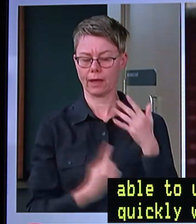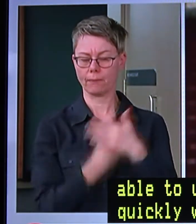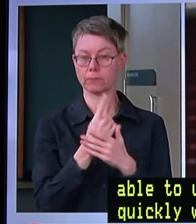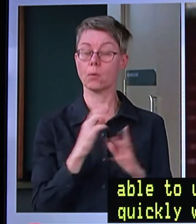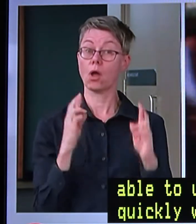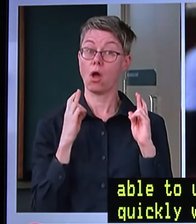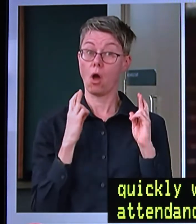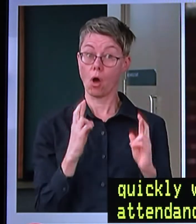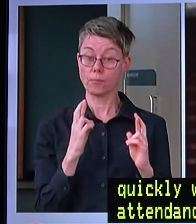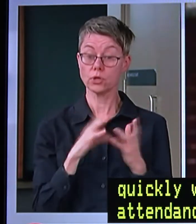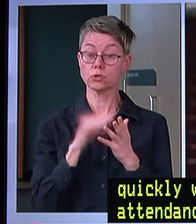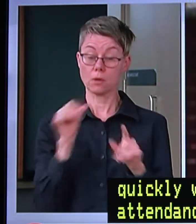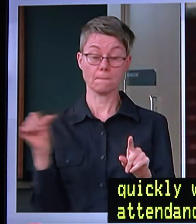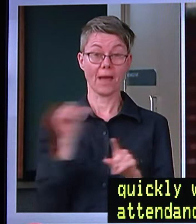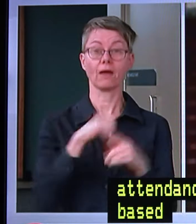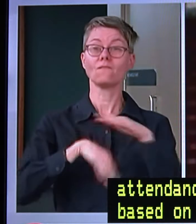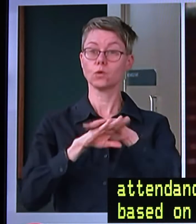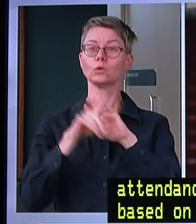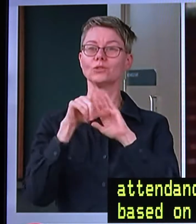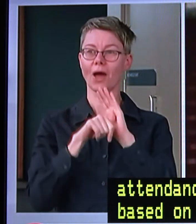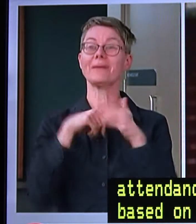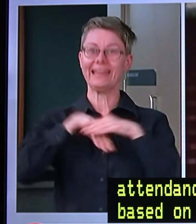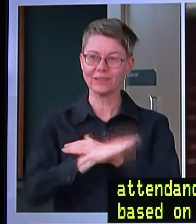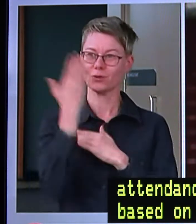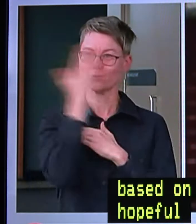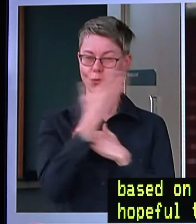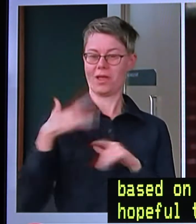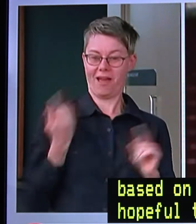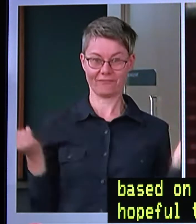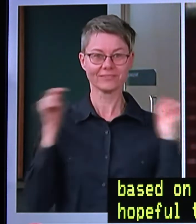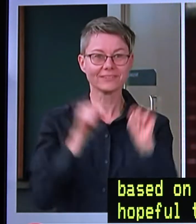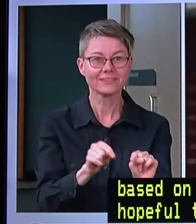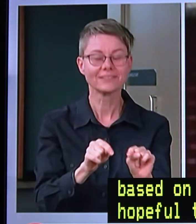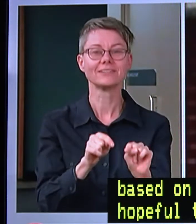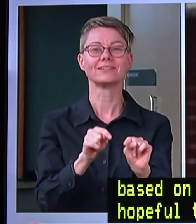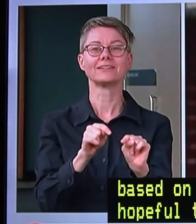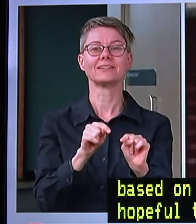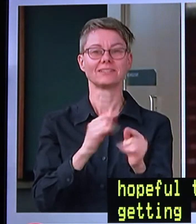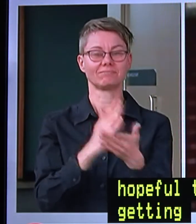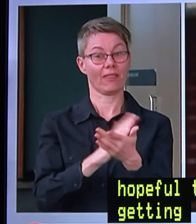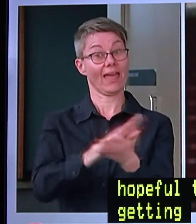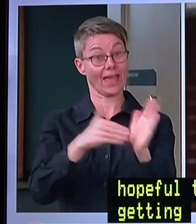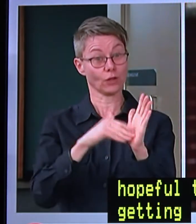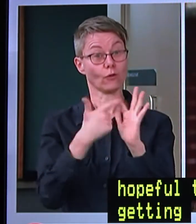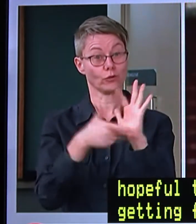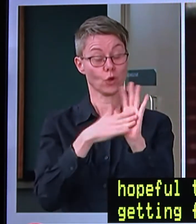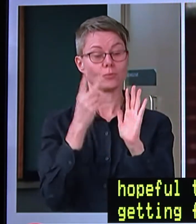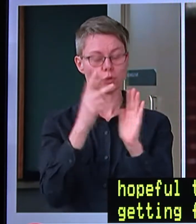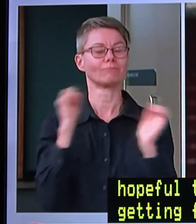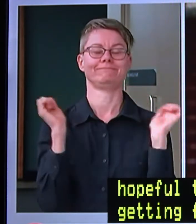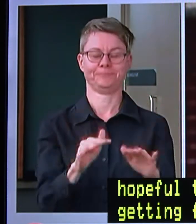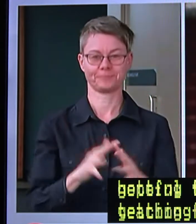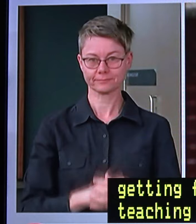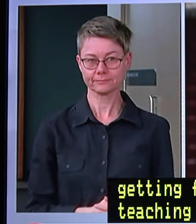we're hopeful that students will be getting full-time face-to-face teaching during and definitely by the end of term